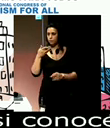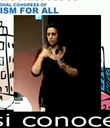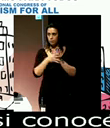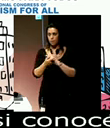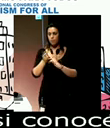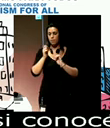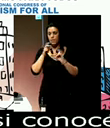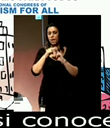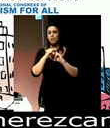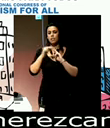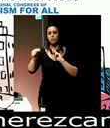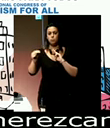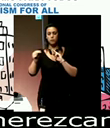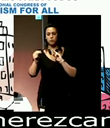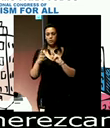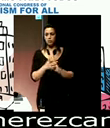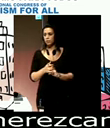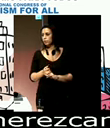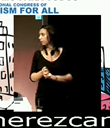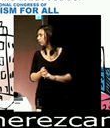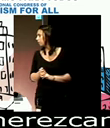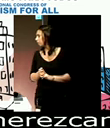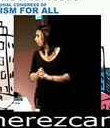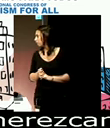They won't give in response.